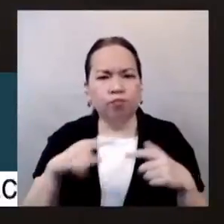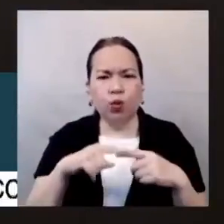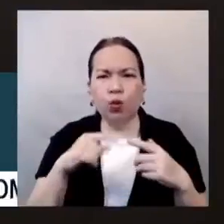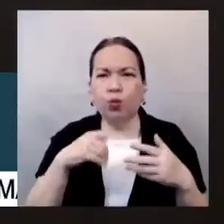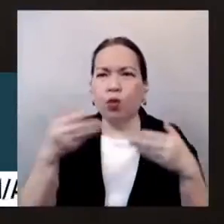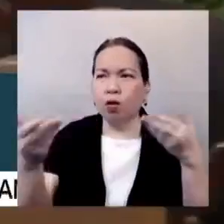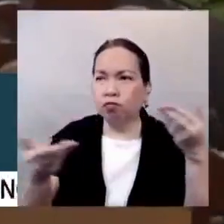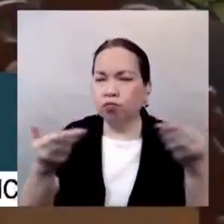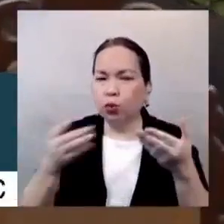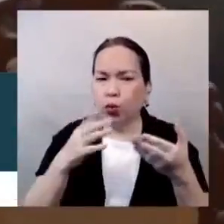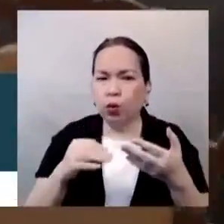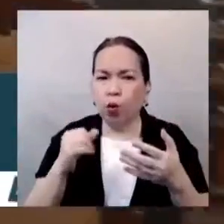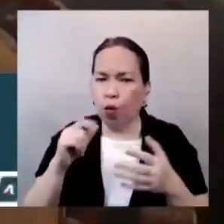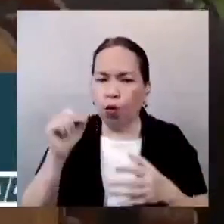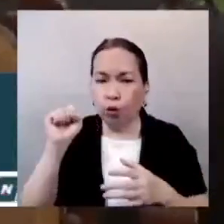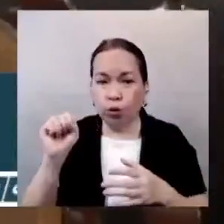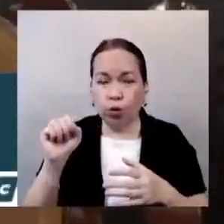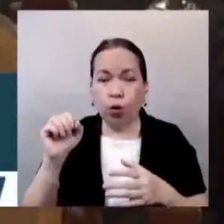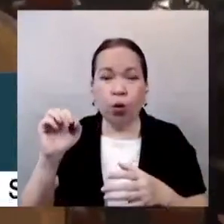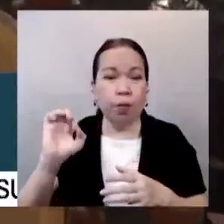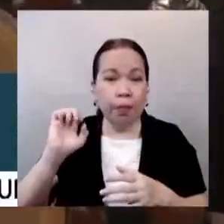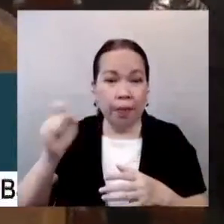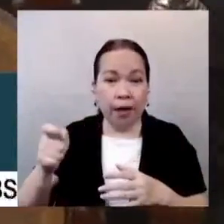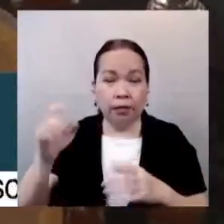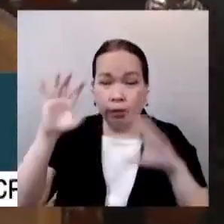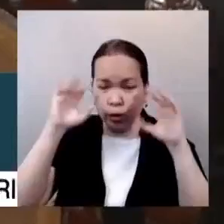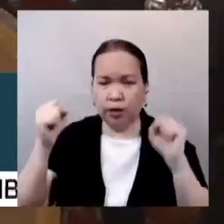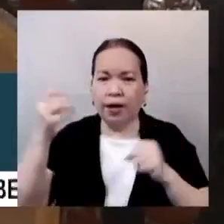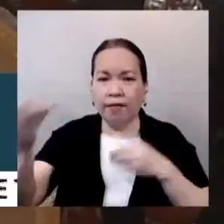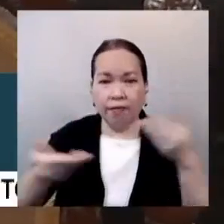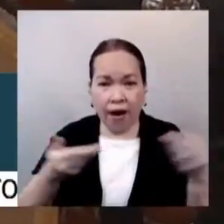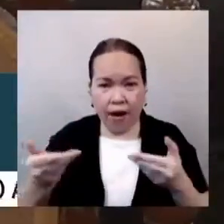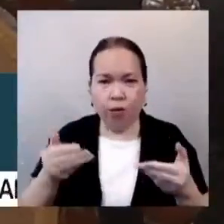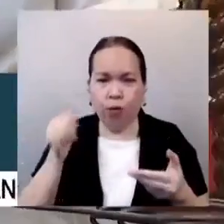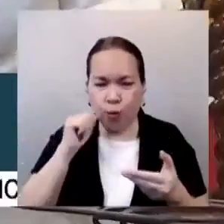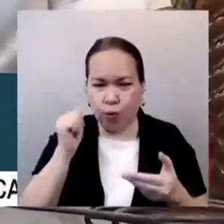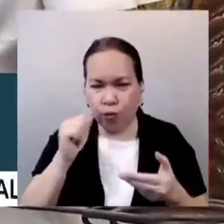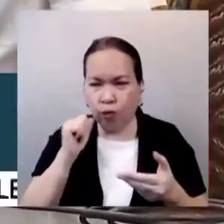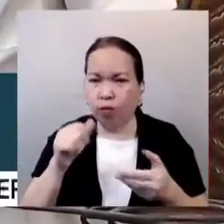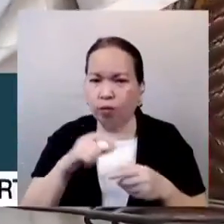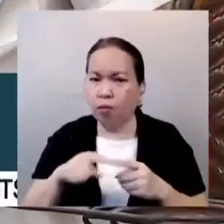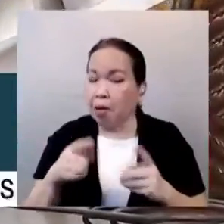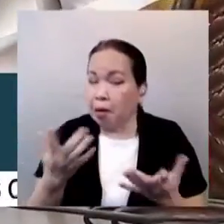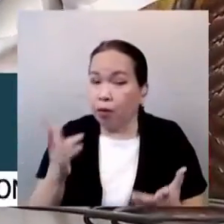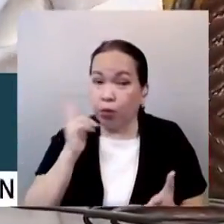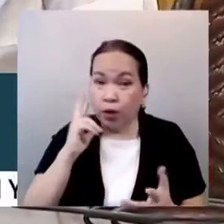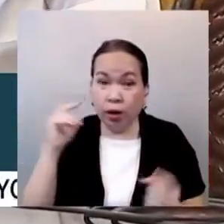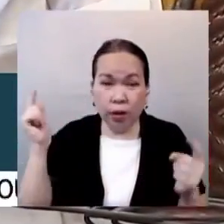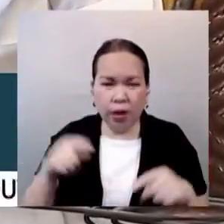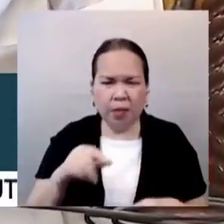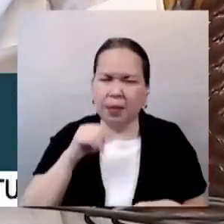not expecting to see former President Rodrigo Duterte here at the Batasang Pangbansa.